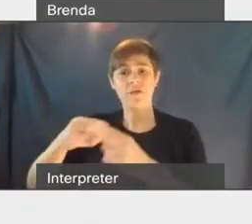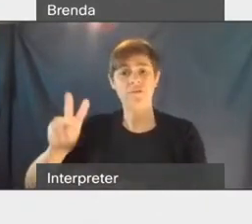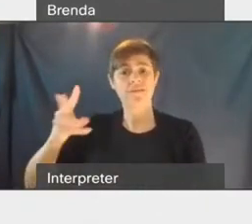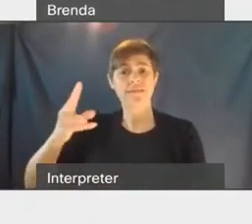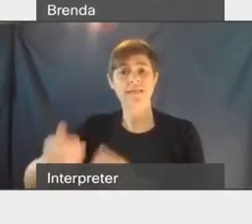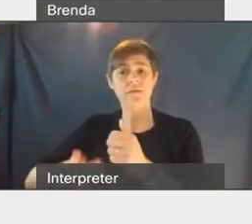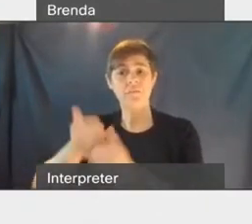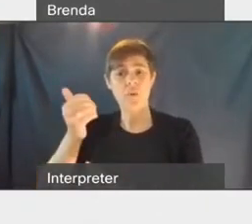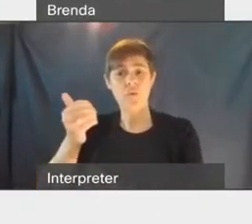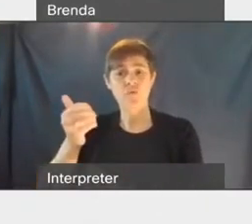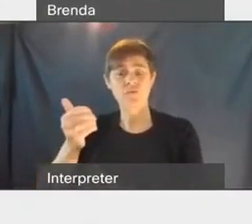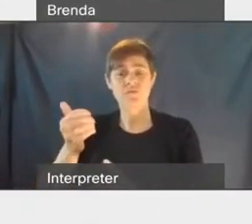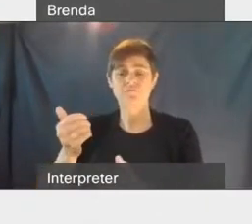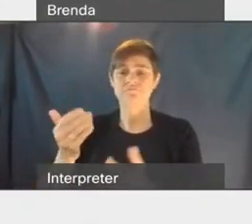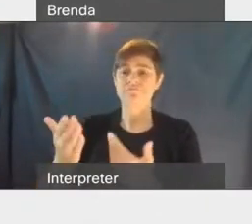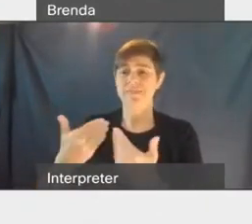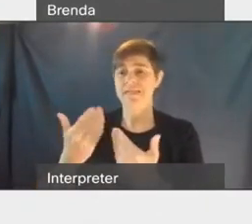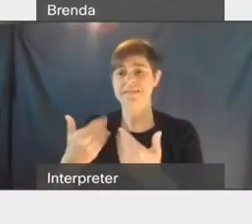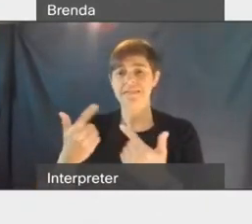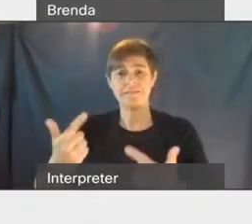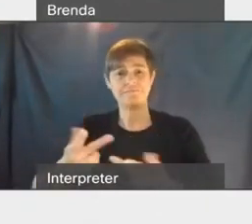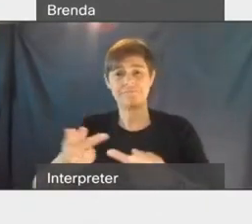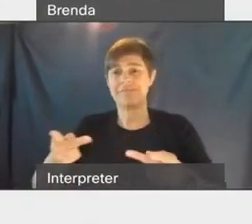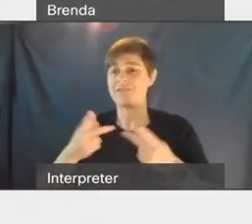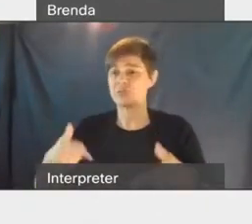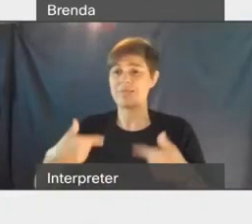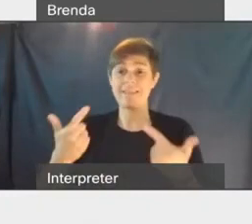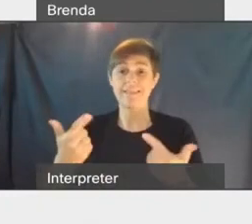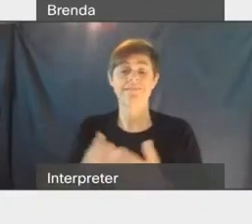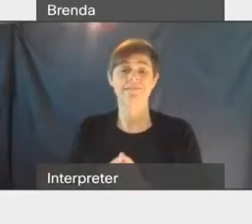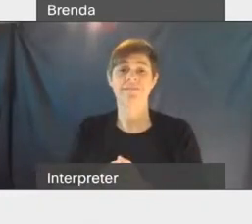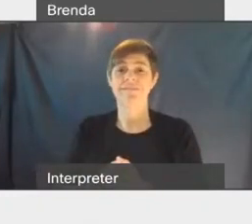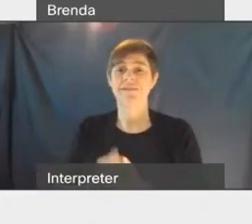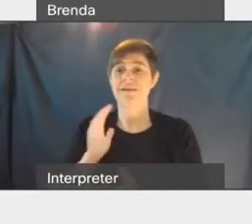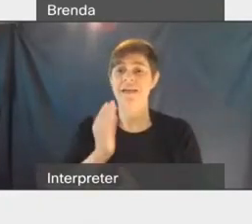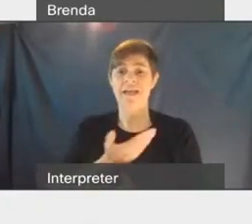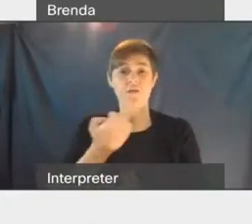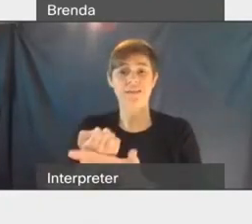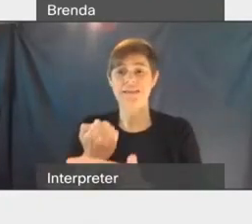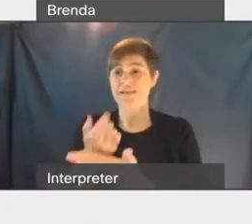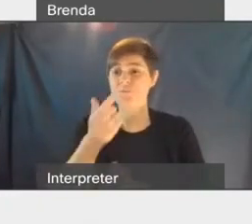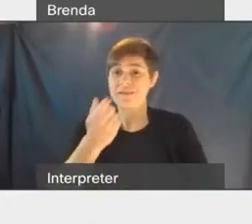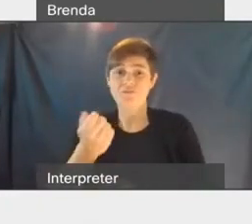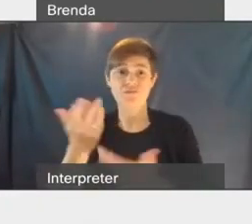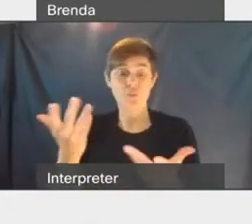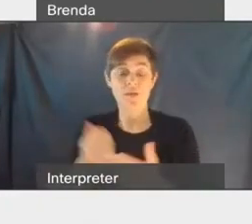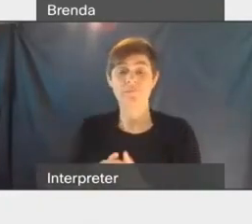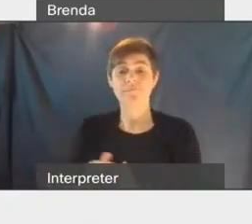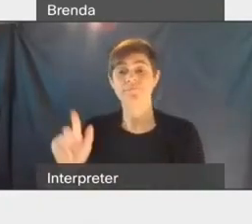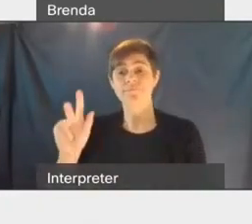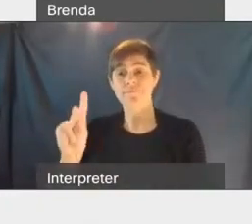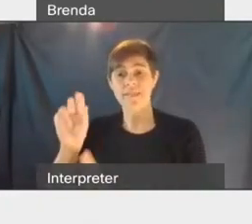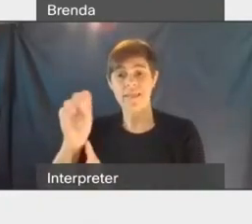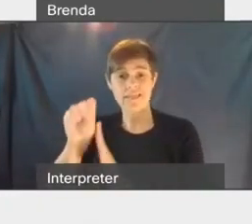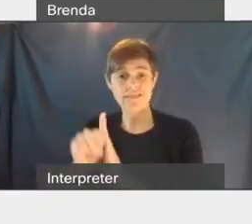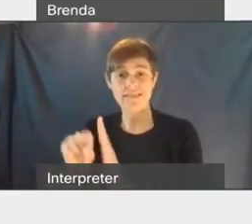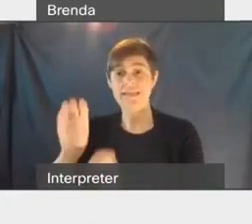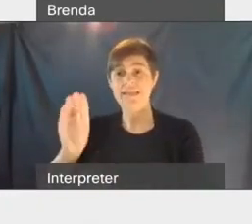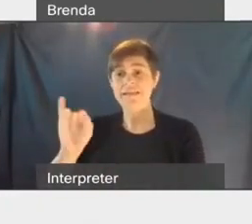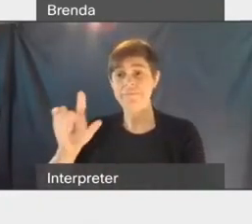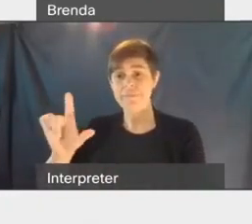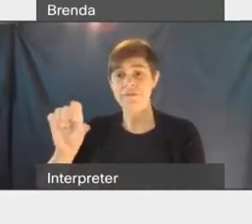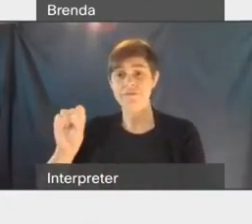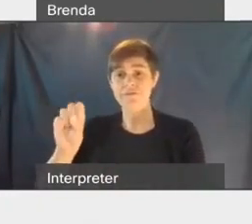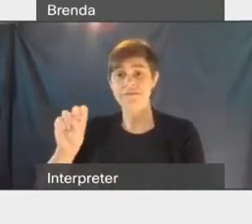most livable place to live. So what are our economic interests here? K-State, Bill Snyder did wonderful